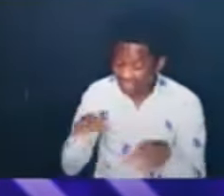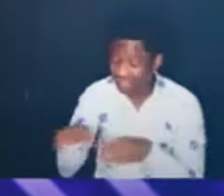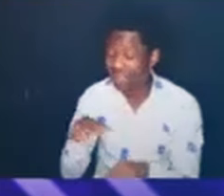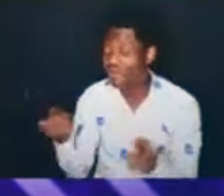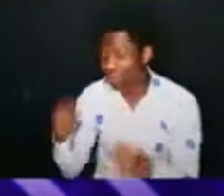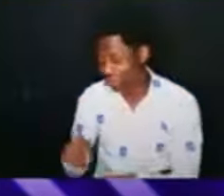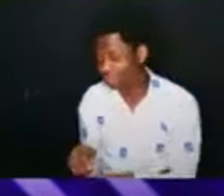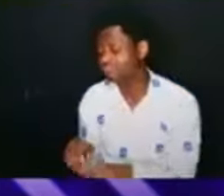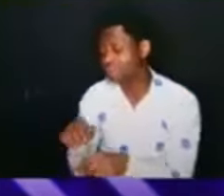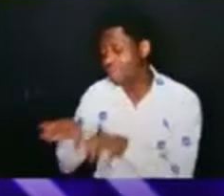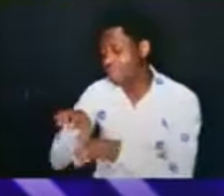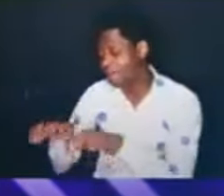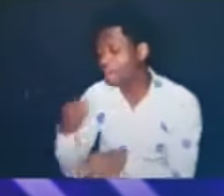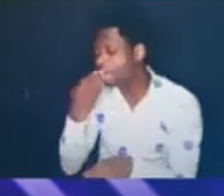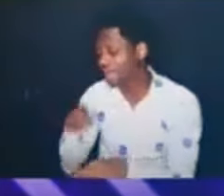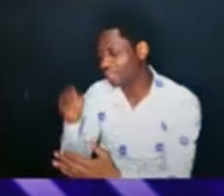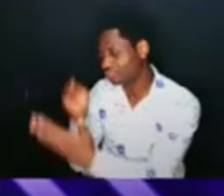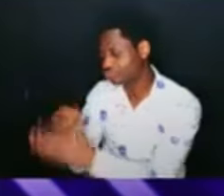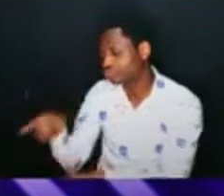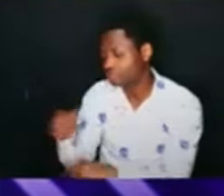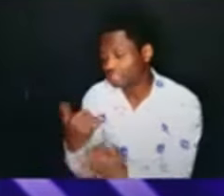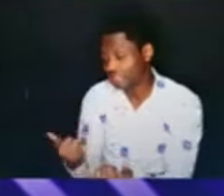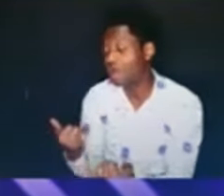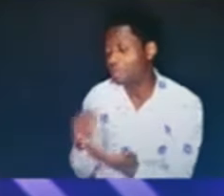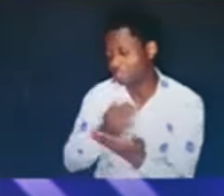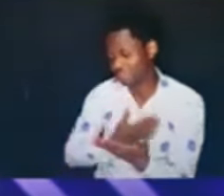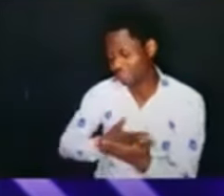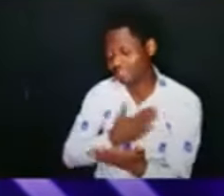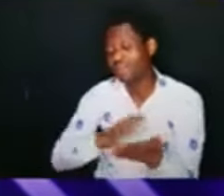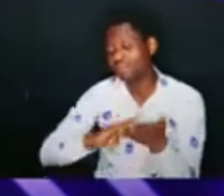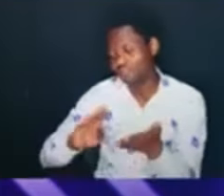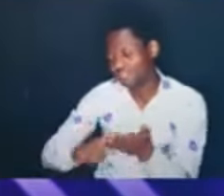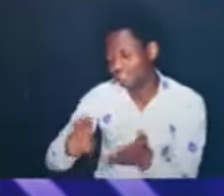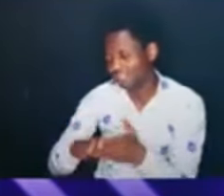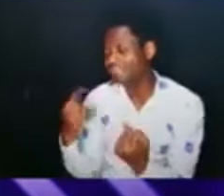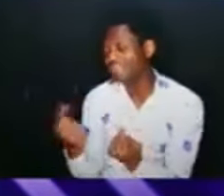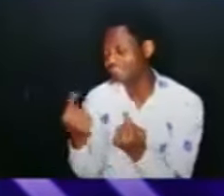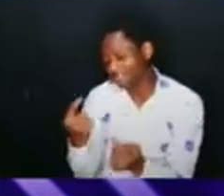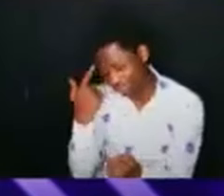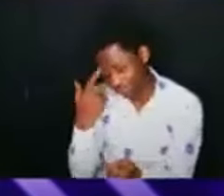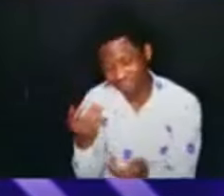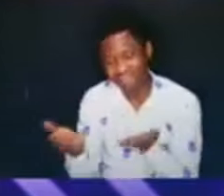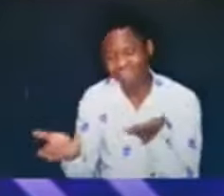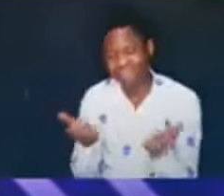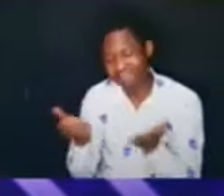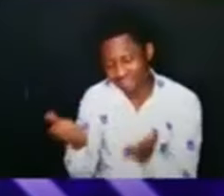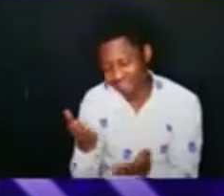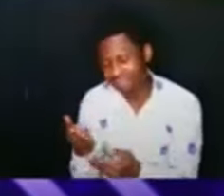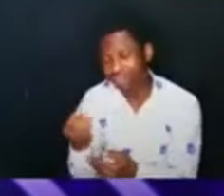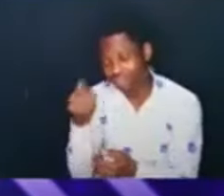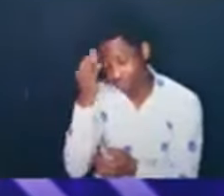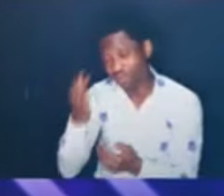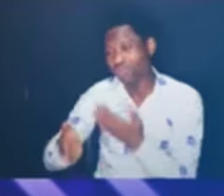so badly. Now, please forgive the sins of the servants of the God of